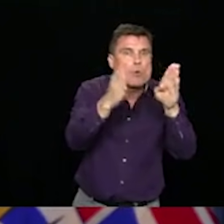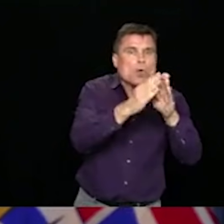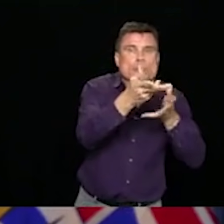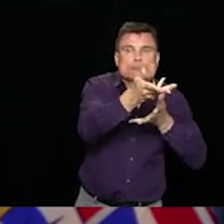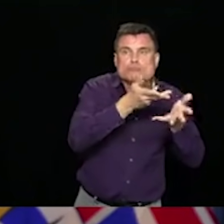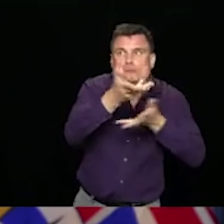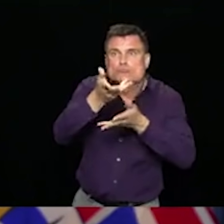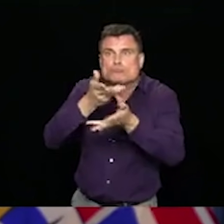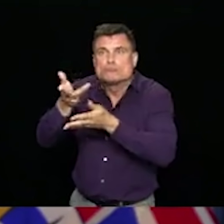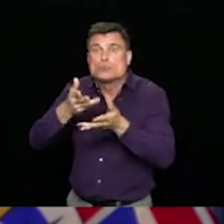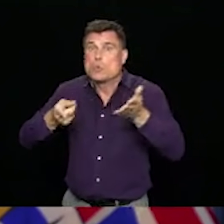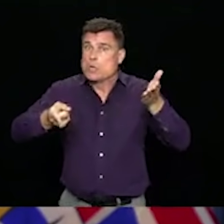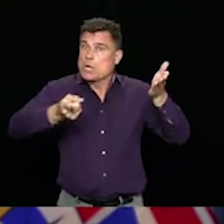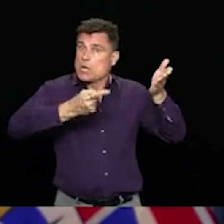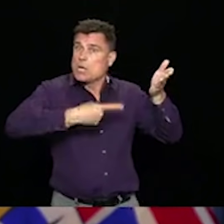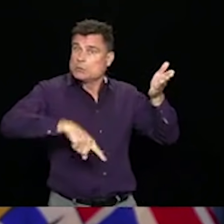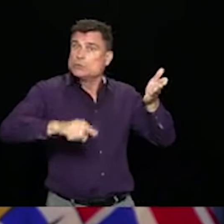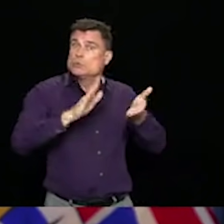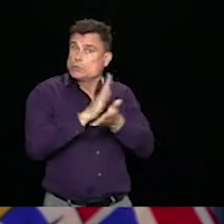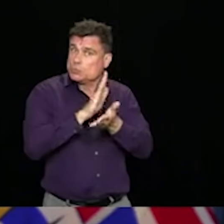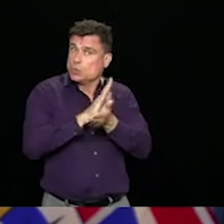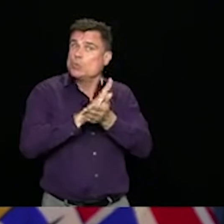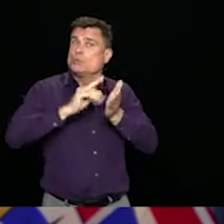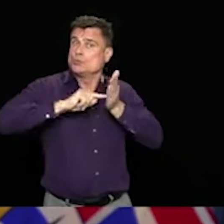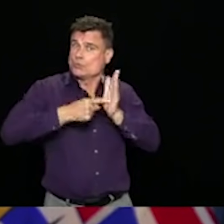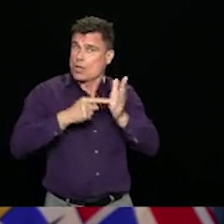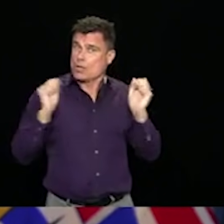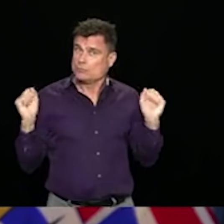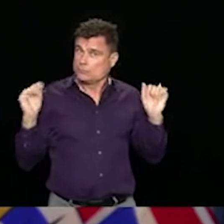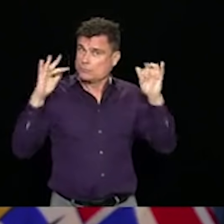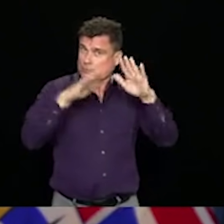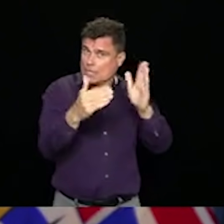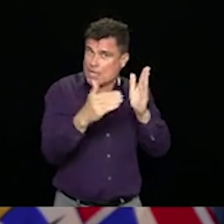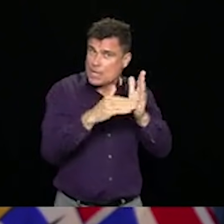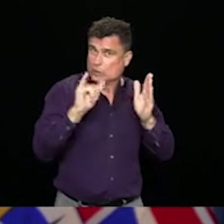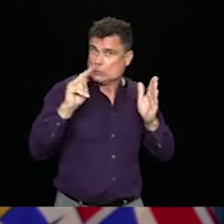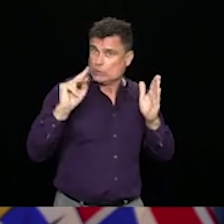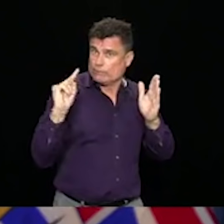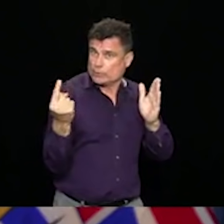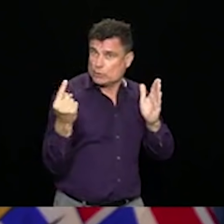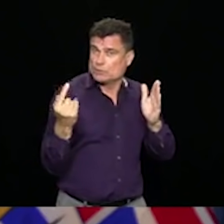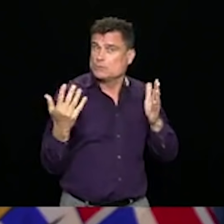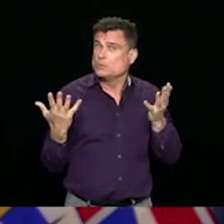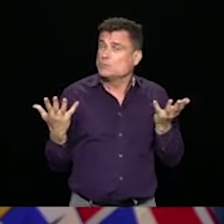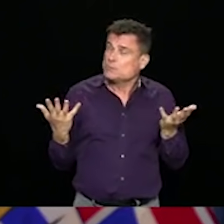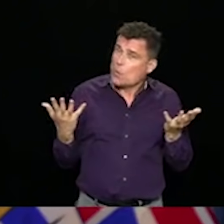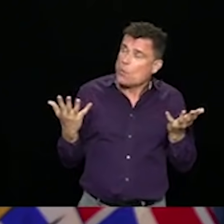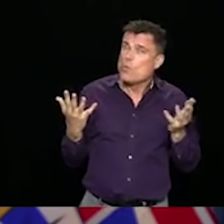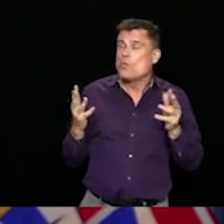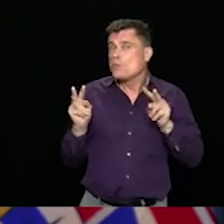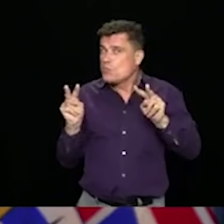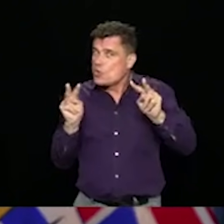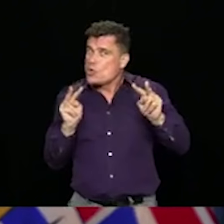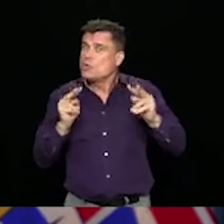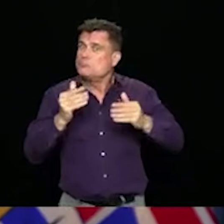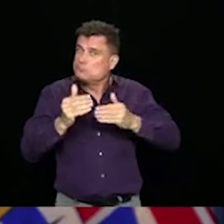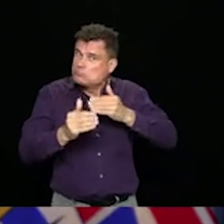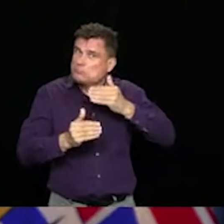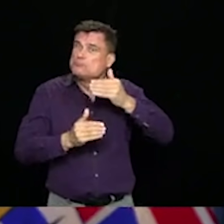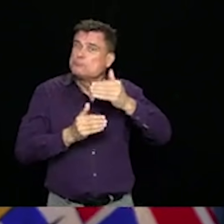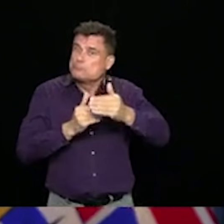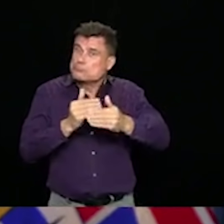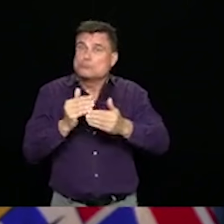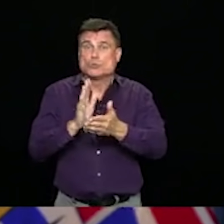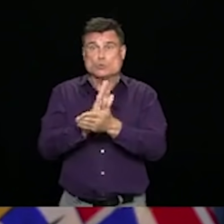in-class schooling will start again in many parts for many children across the province. And as we know, that will be a mixture